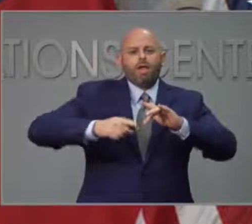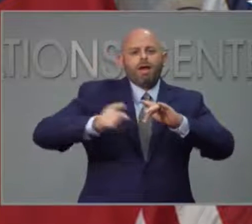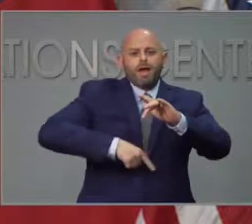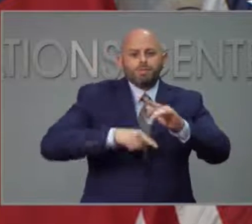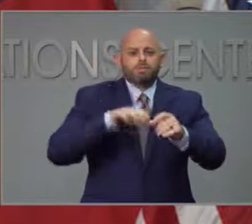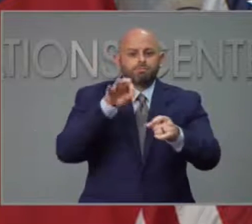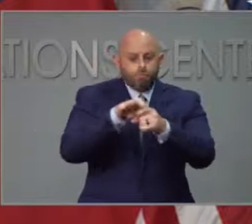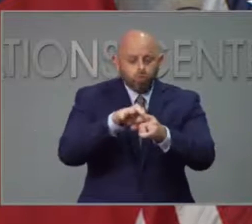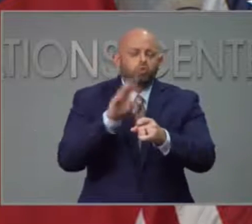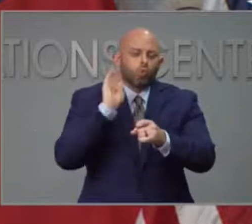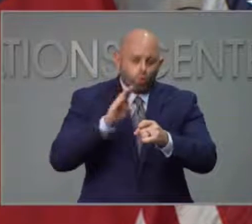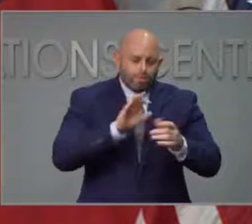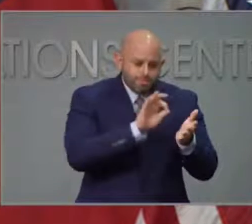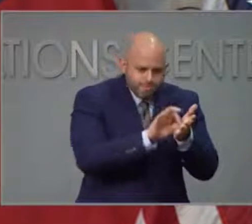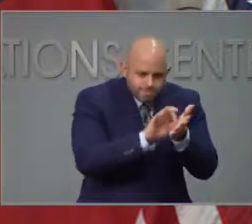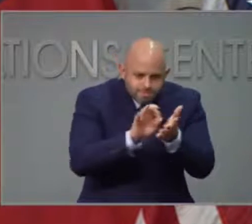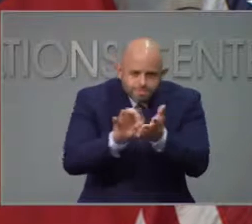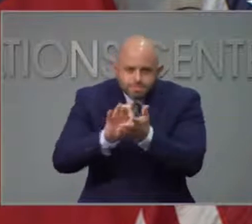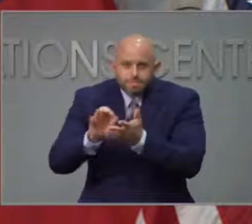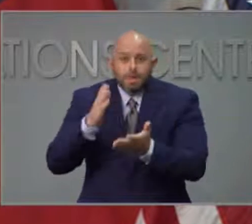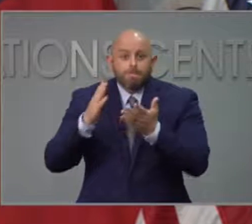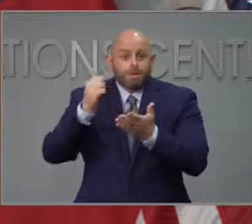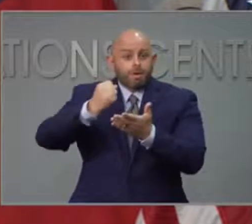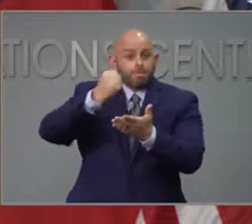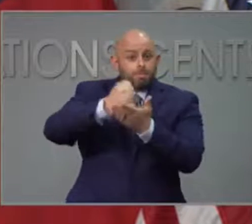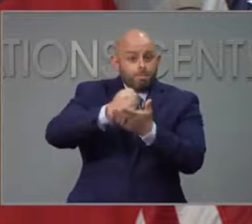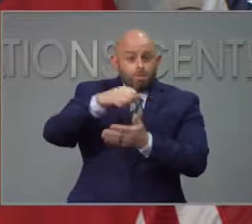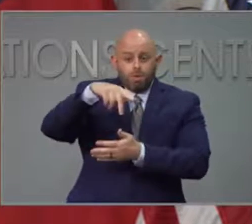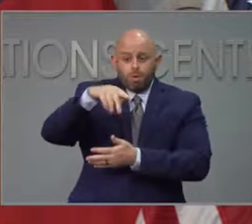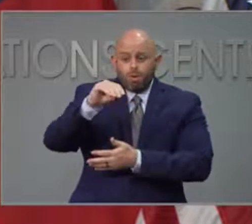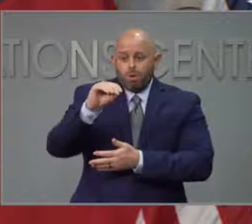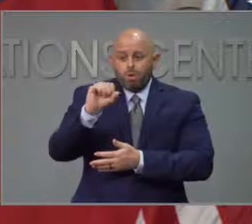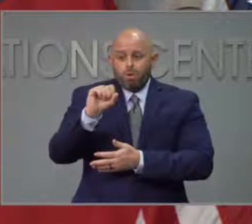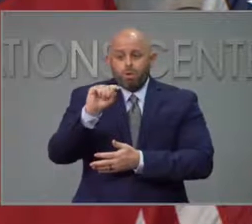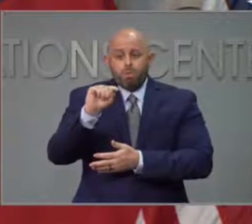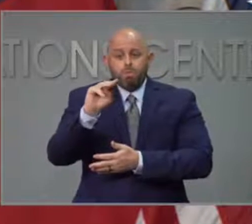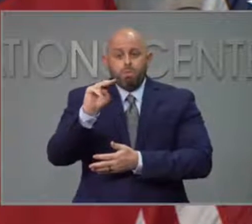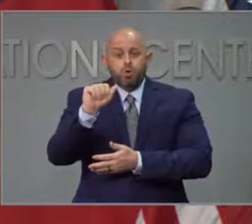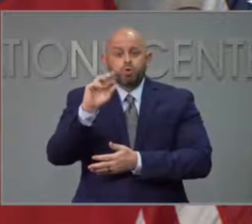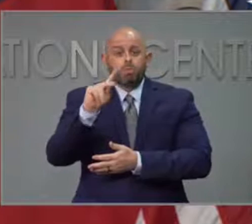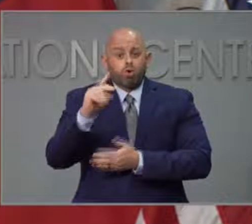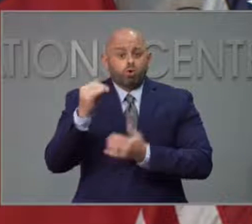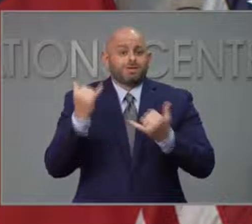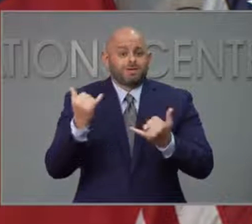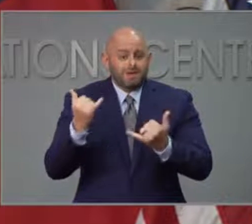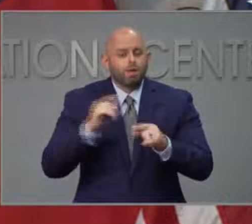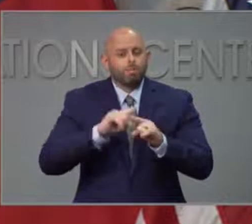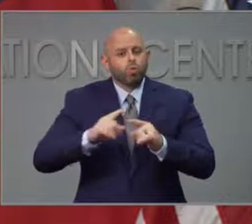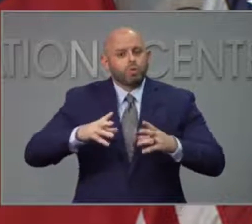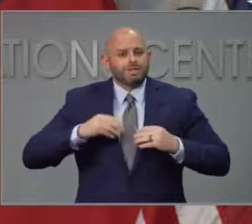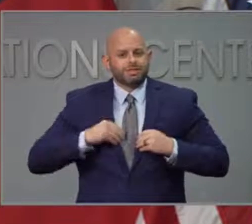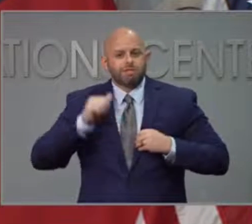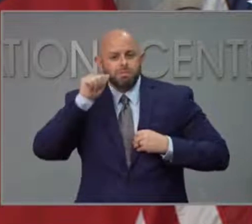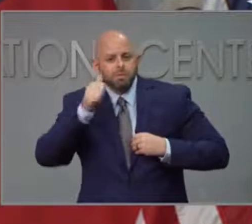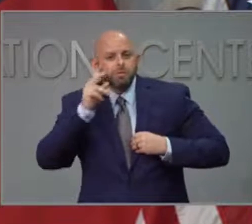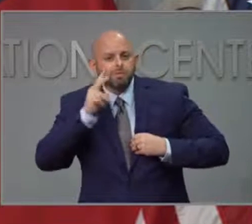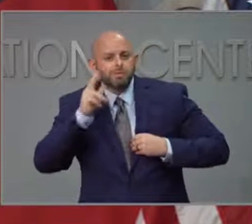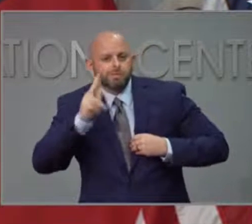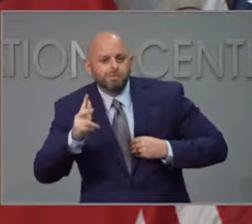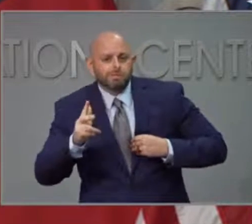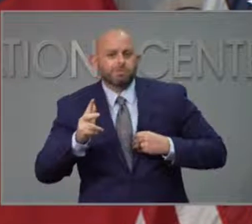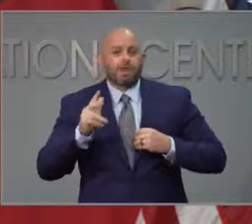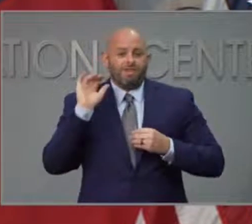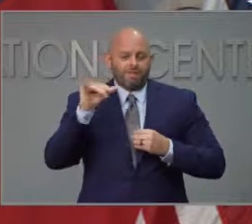but received after today. And so a series of steps are taken to certify the election and count